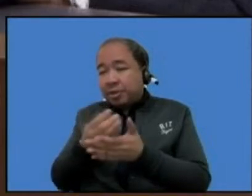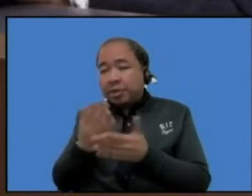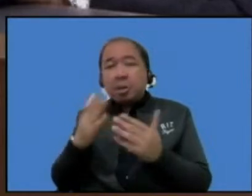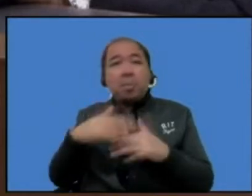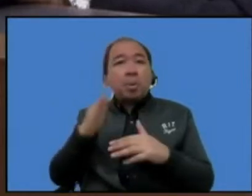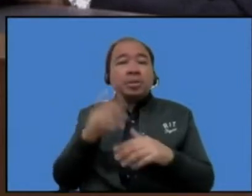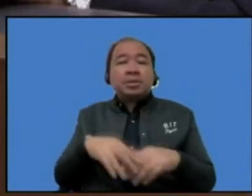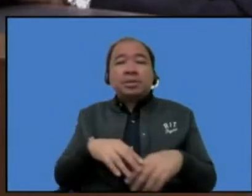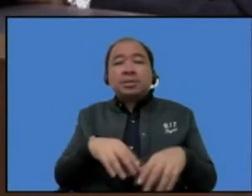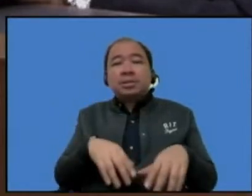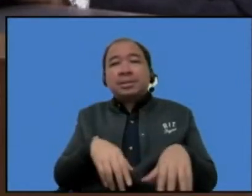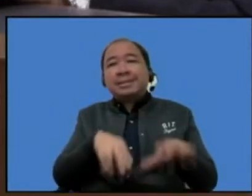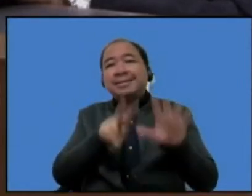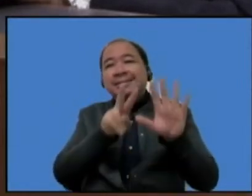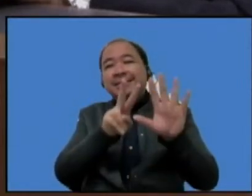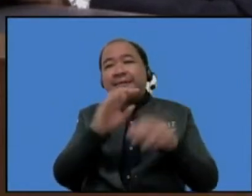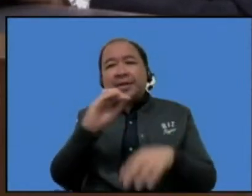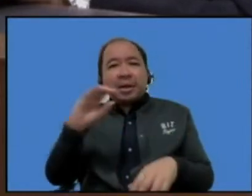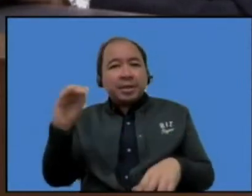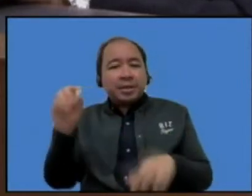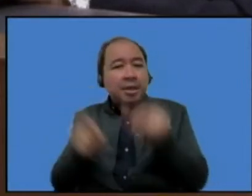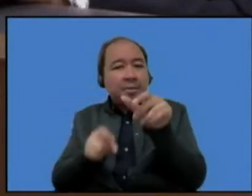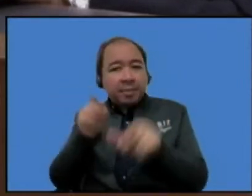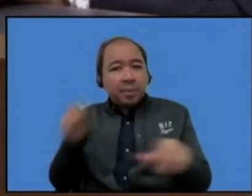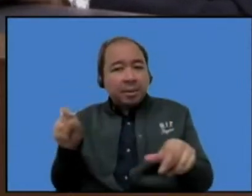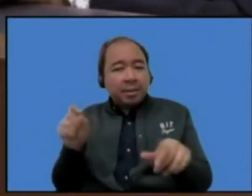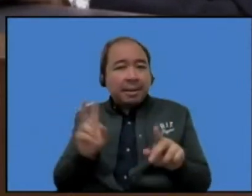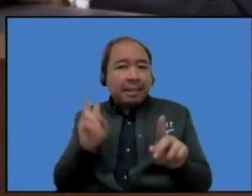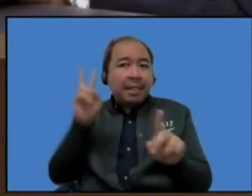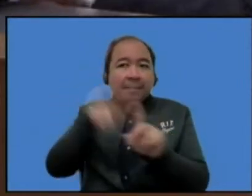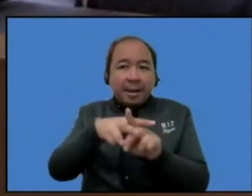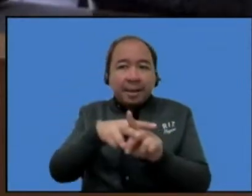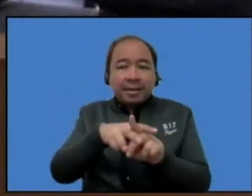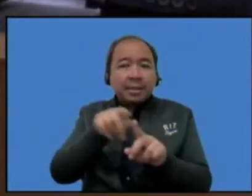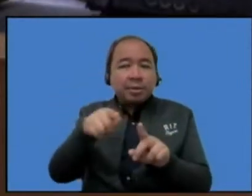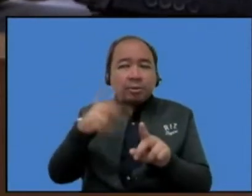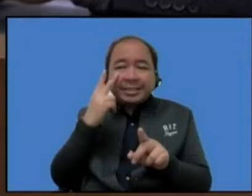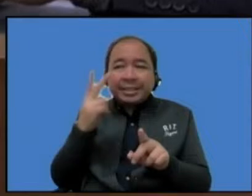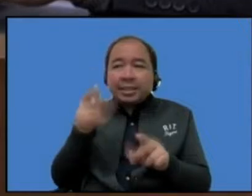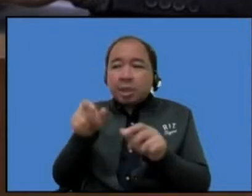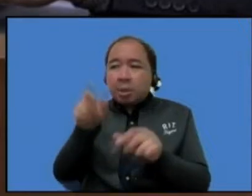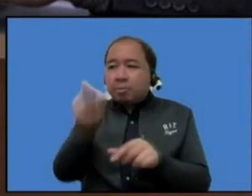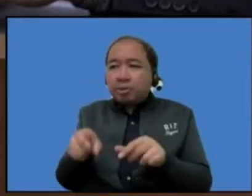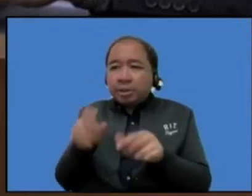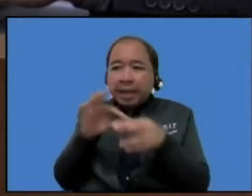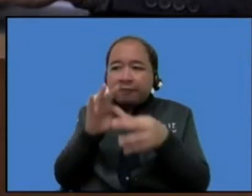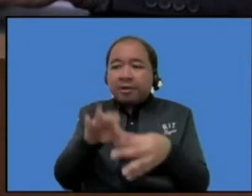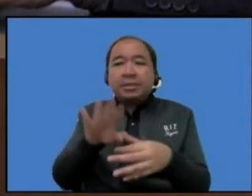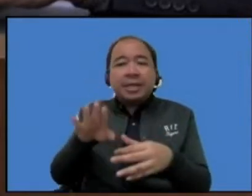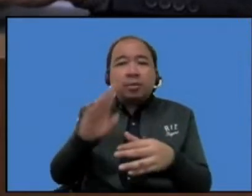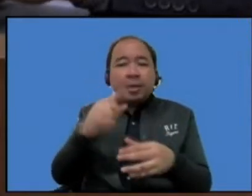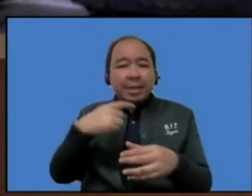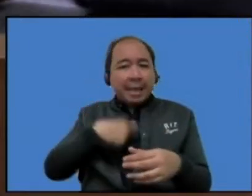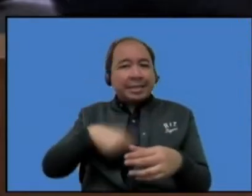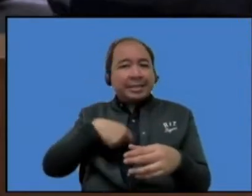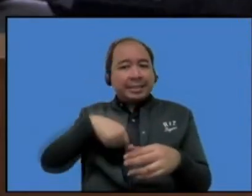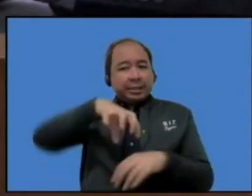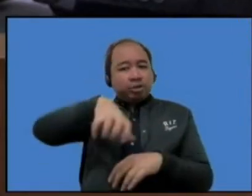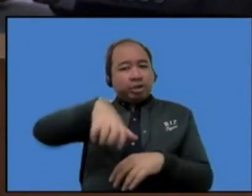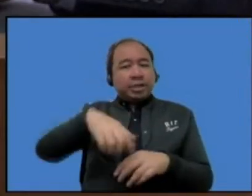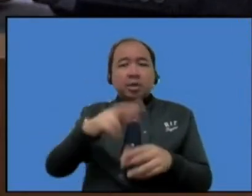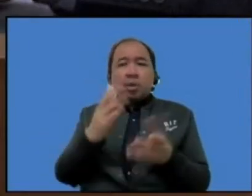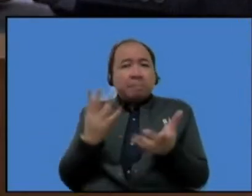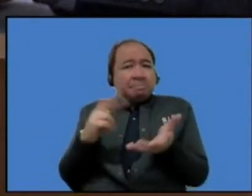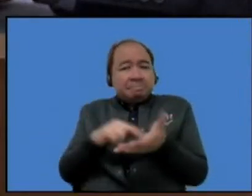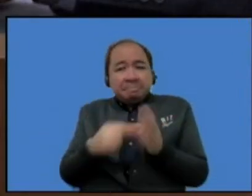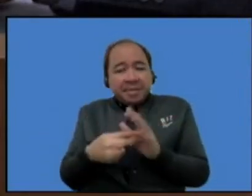700 people applied for determination of persons' affiliation to the citizenship. What does it mean? It means,